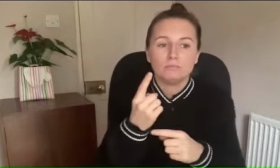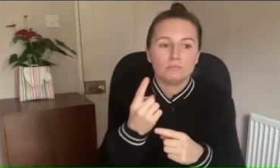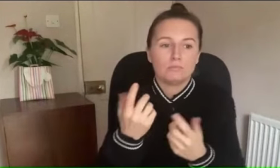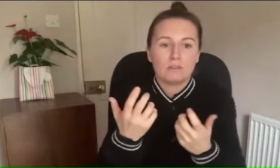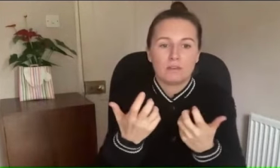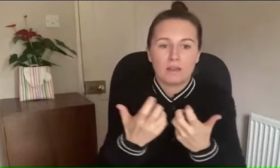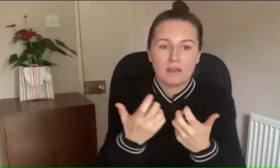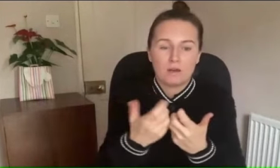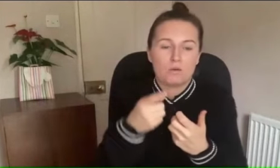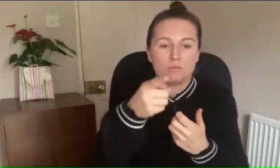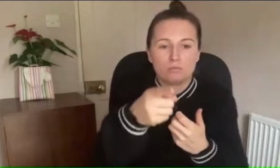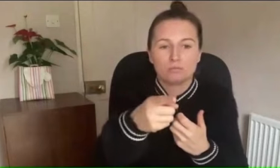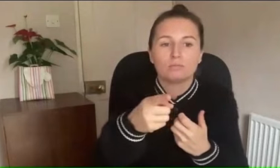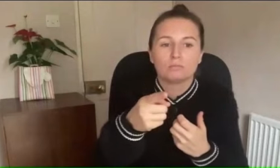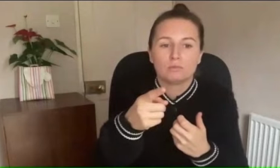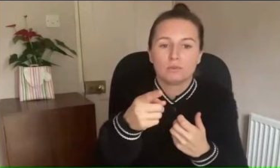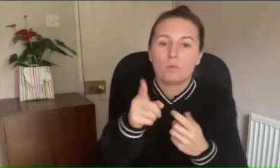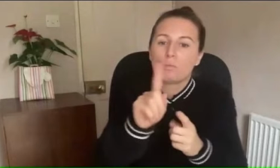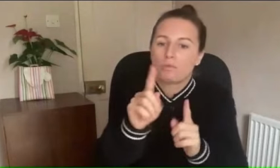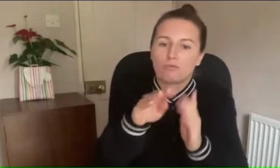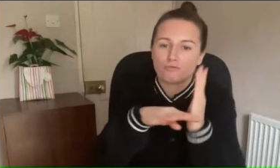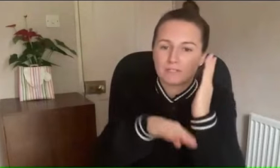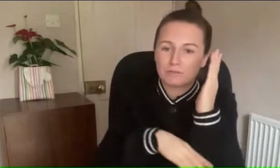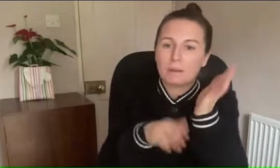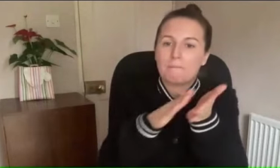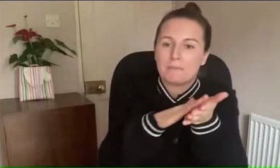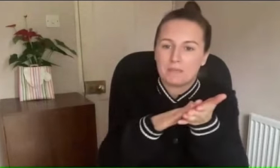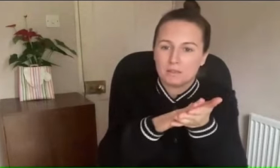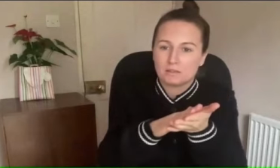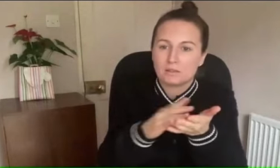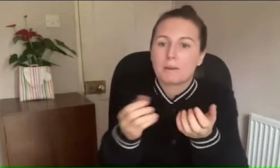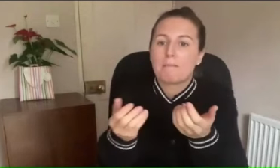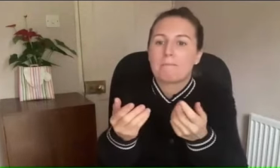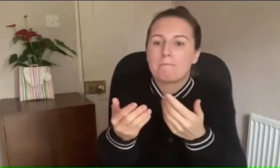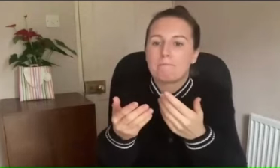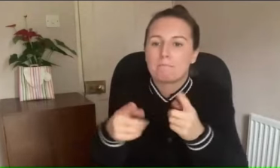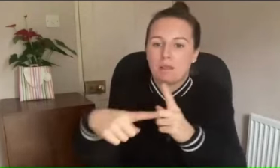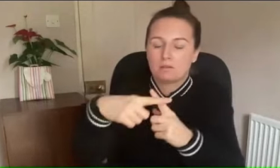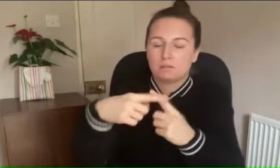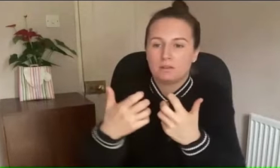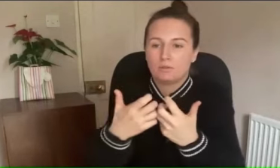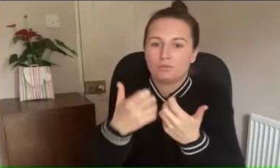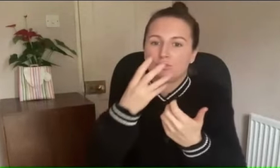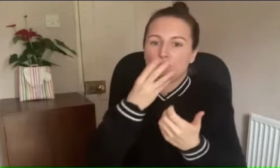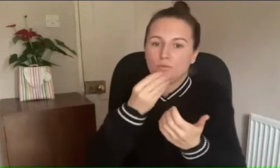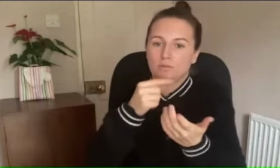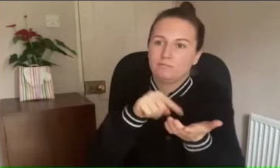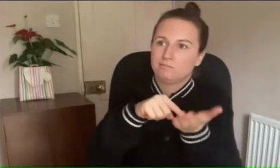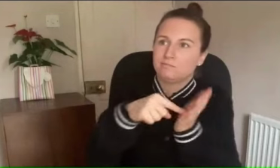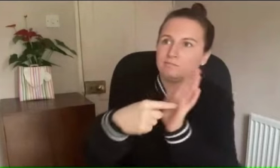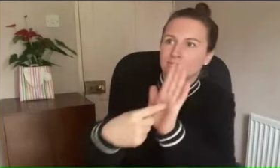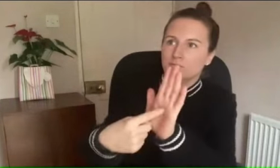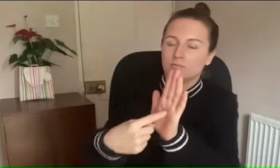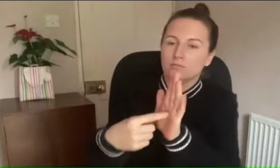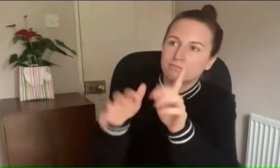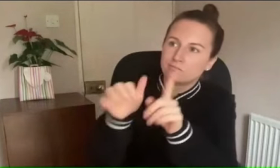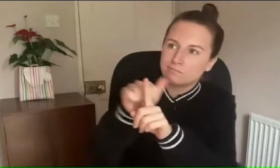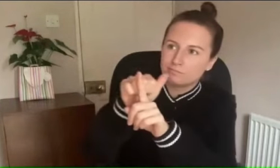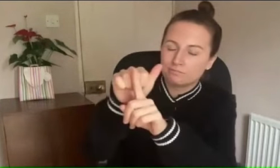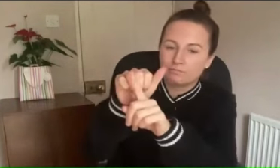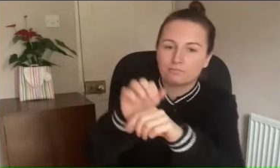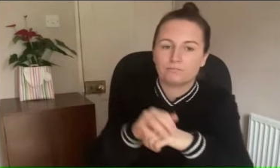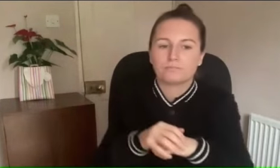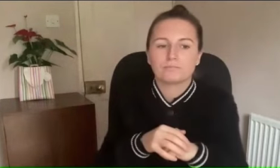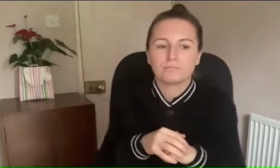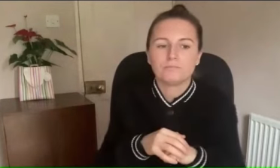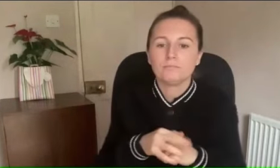in practice. By having a consistent understanding of performance, we will be able to improve as a sector and can